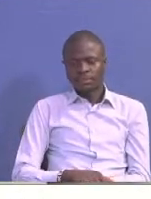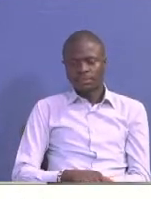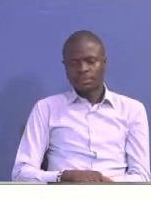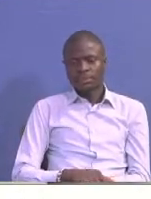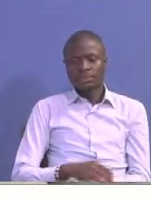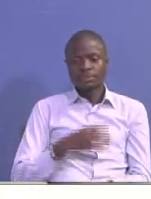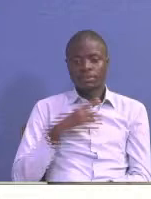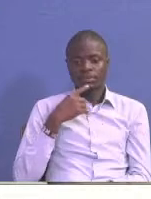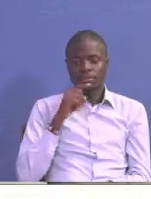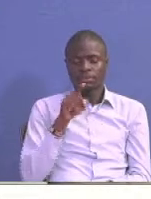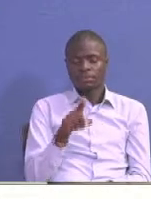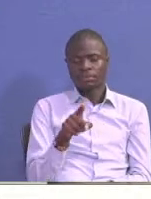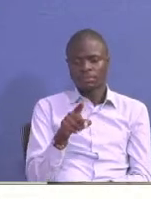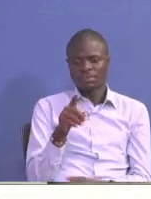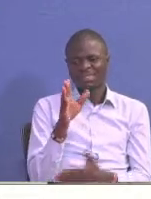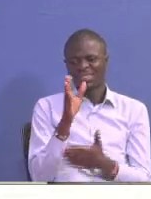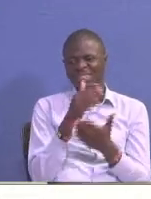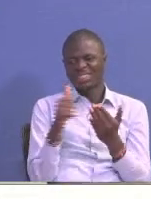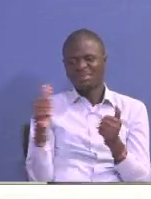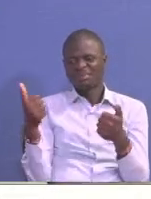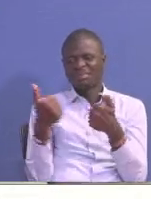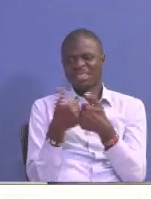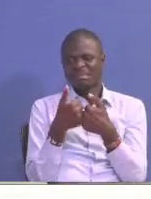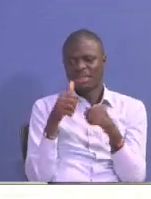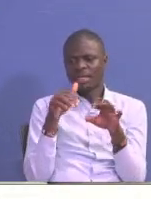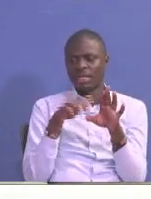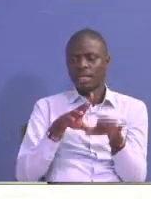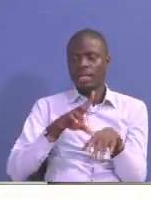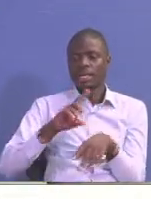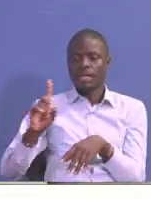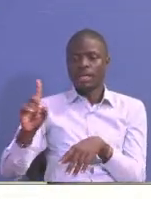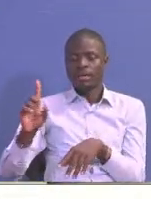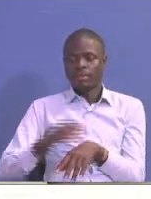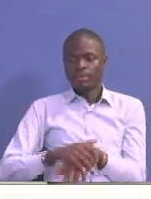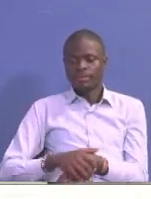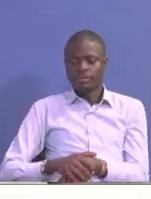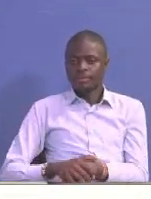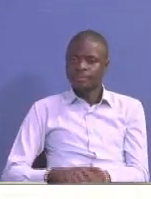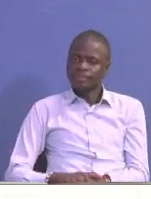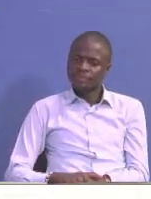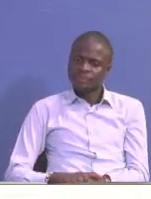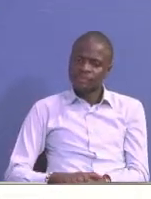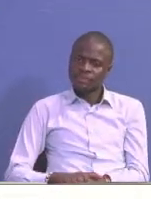I'll tell you something which happened in Nairobi